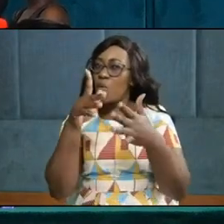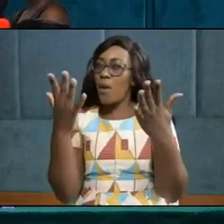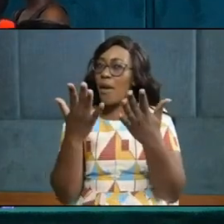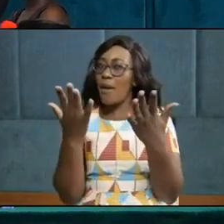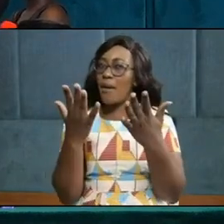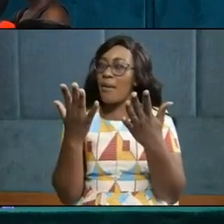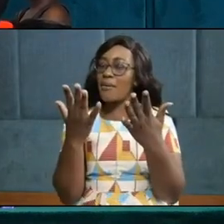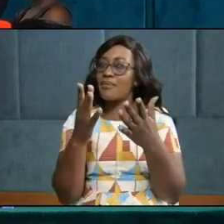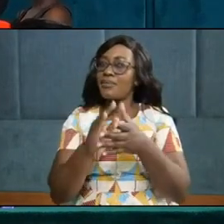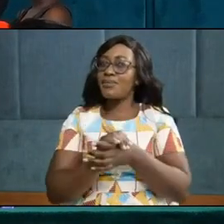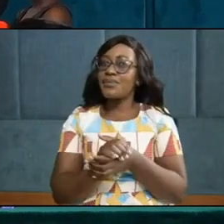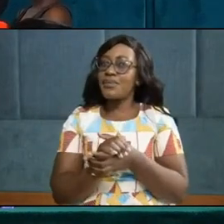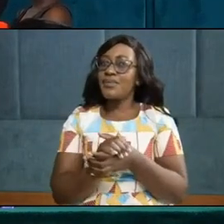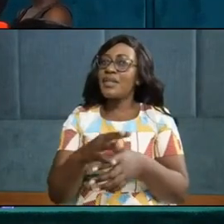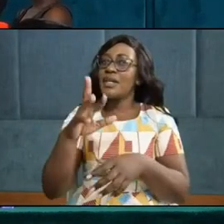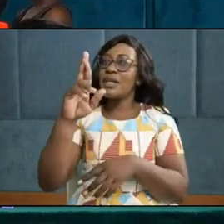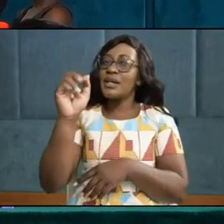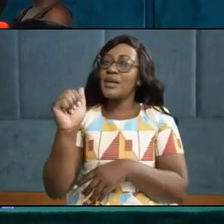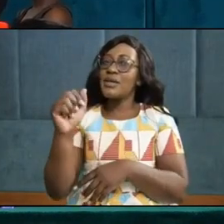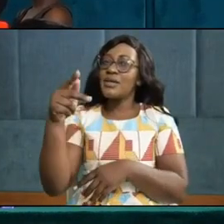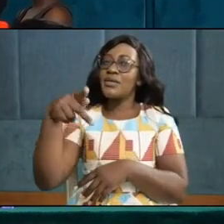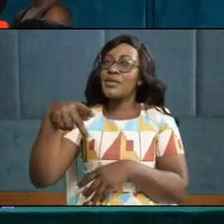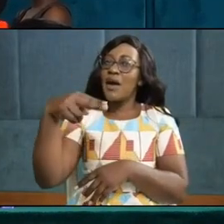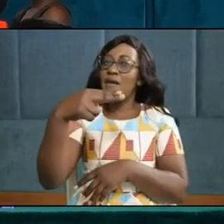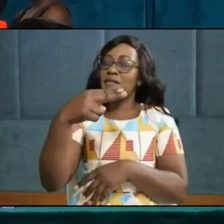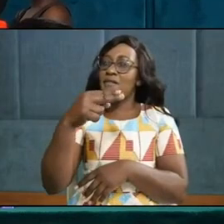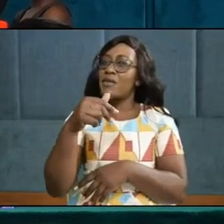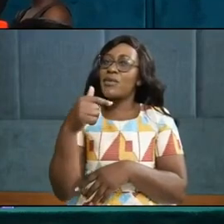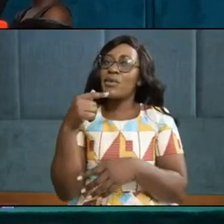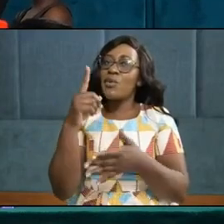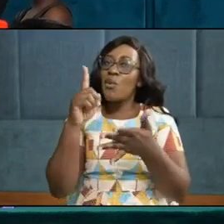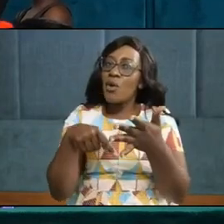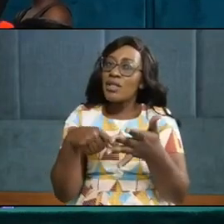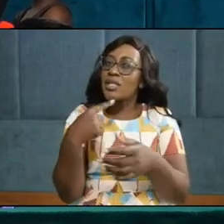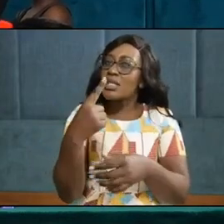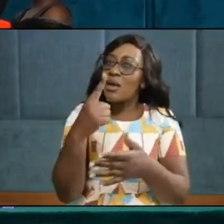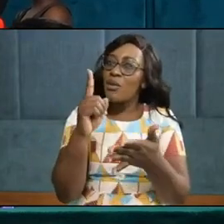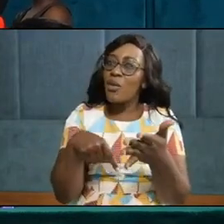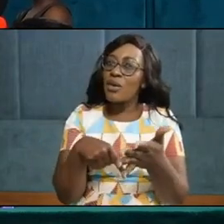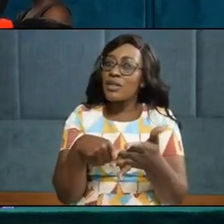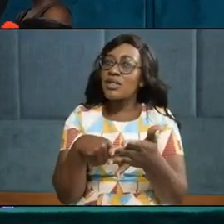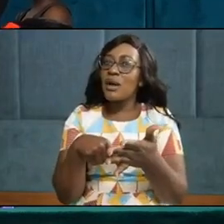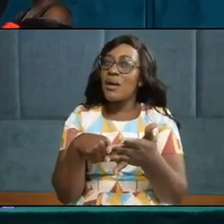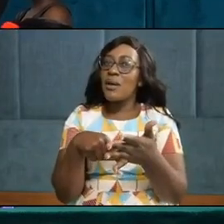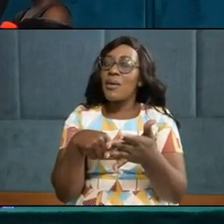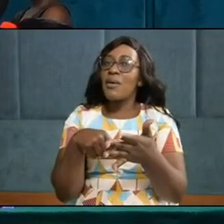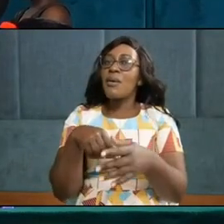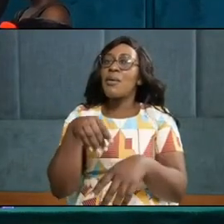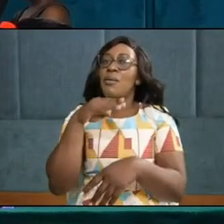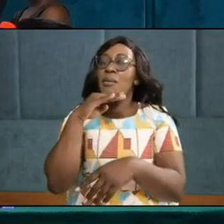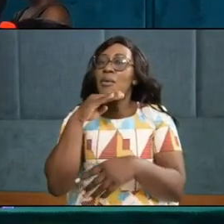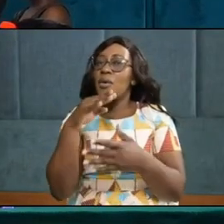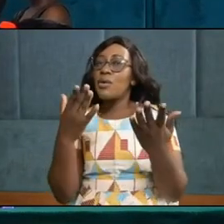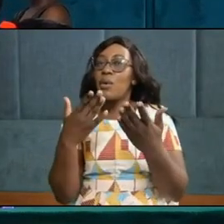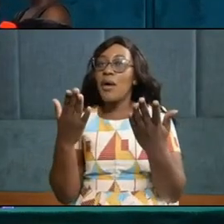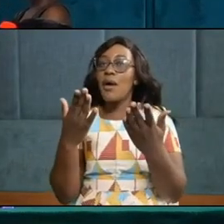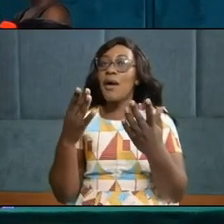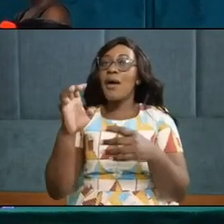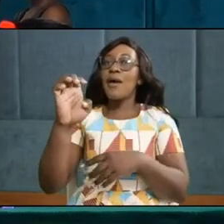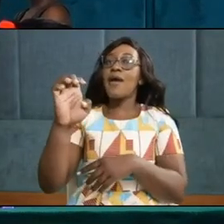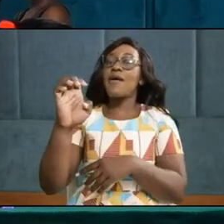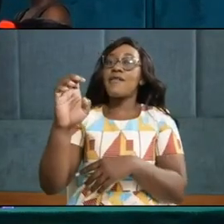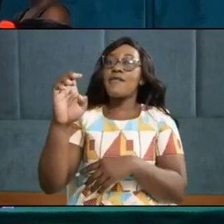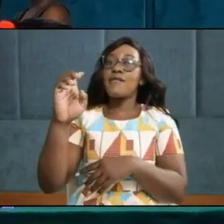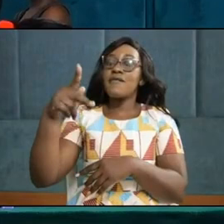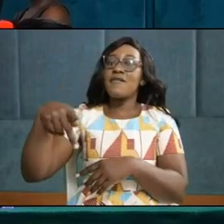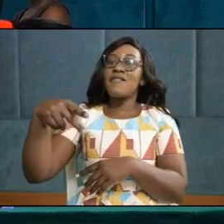journeys. Rafael, where was Paul last Sabbath? Last Sabbath, Paul was in Ephesus. But there was a